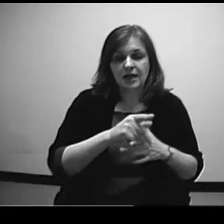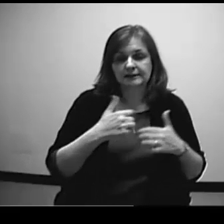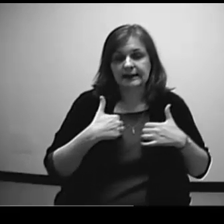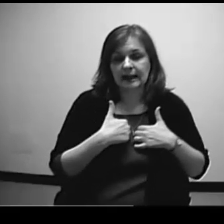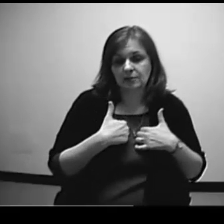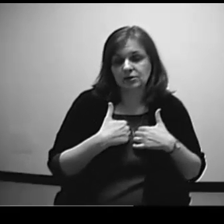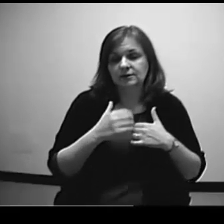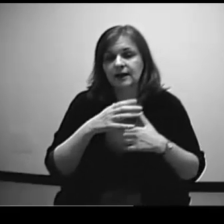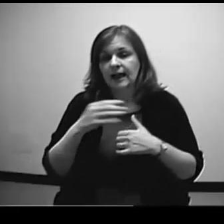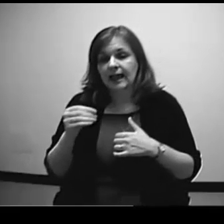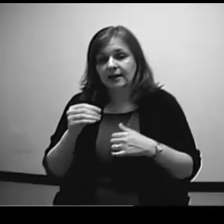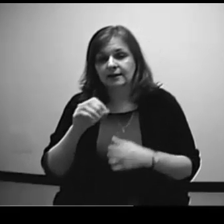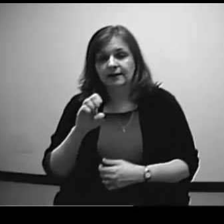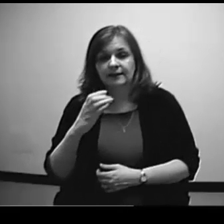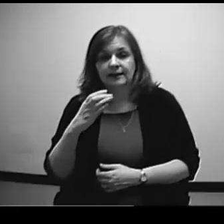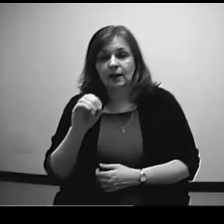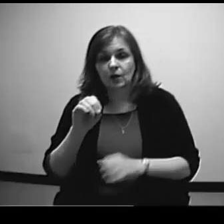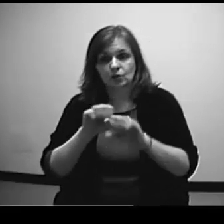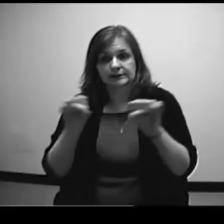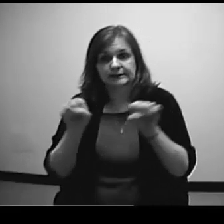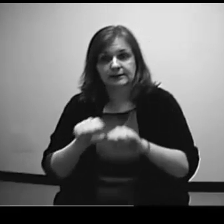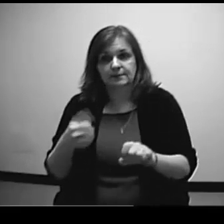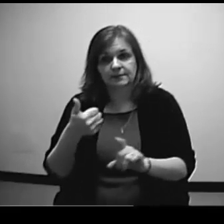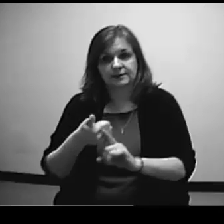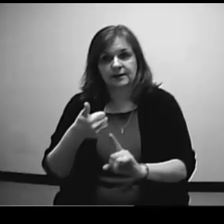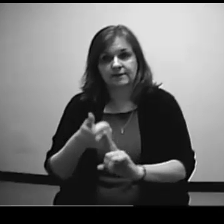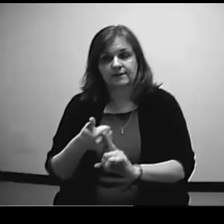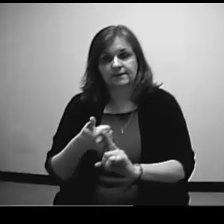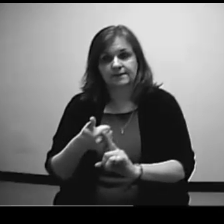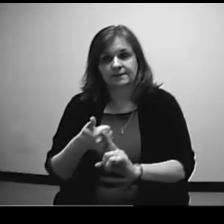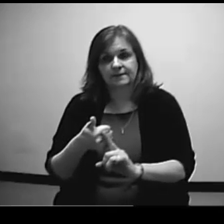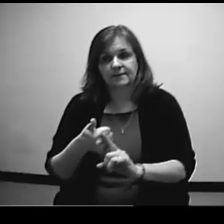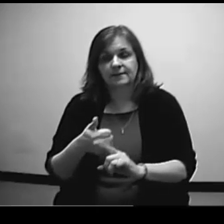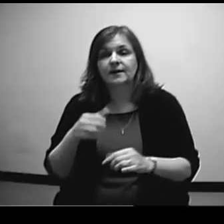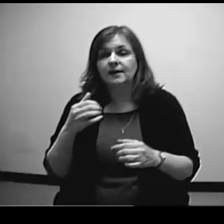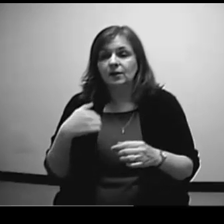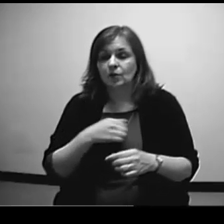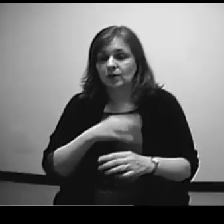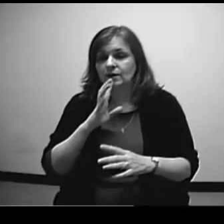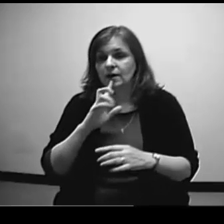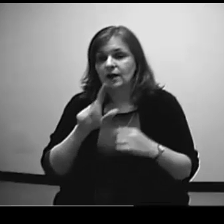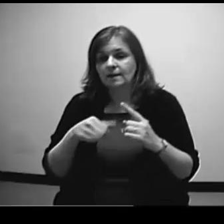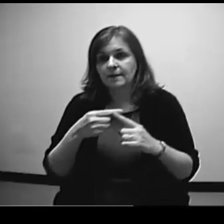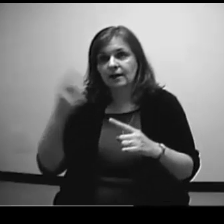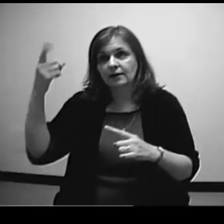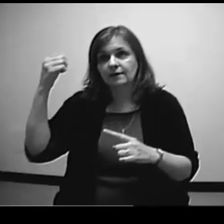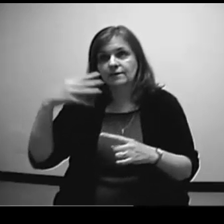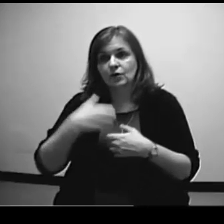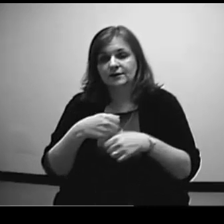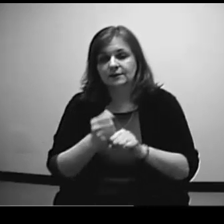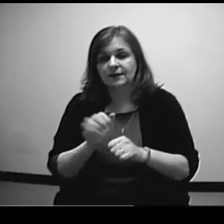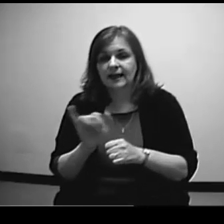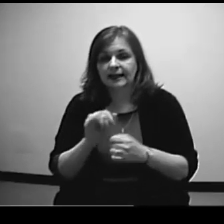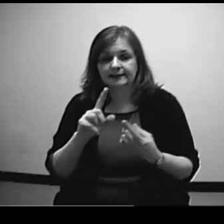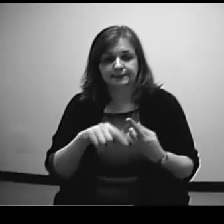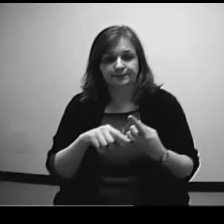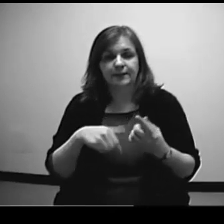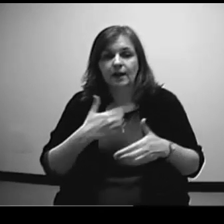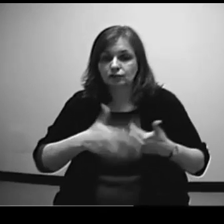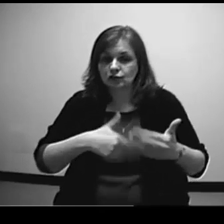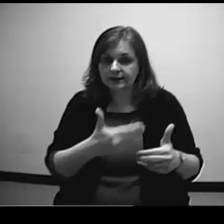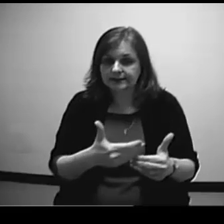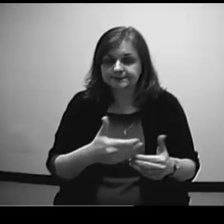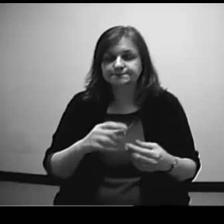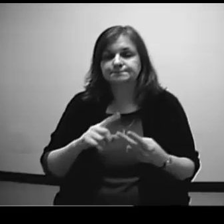the surrounding organisms, other plants in the environment, and the ecosystem itself. So in this series we think about